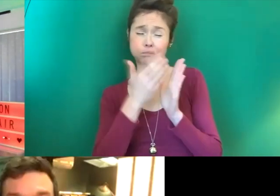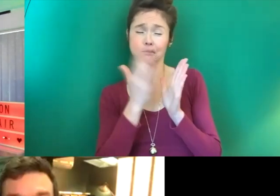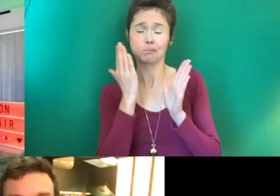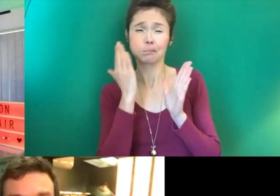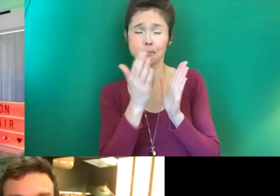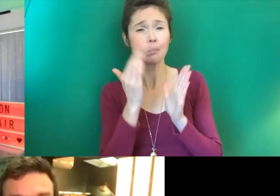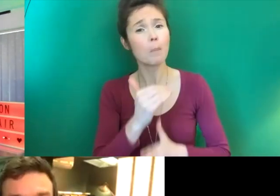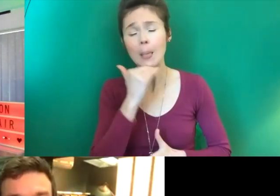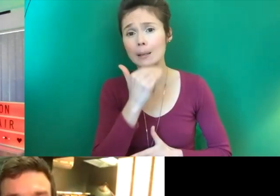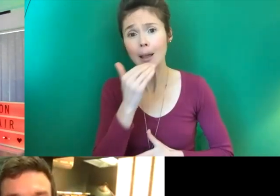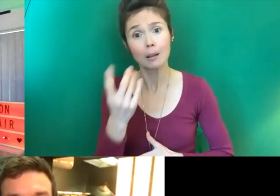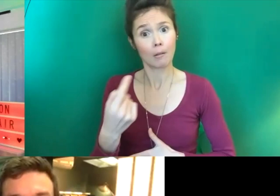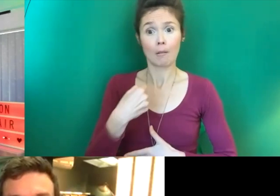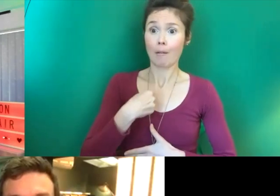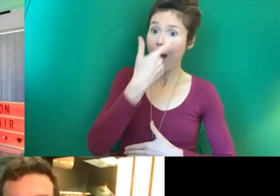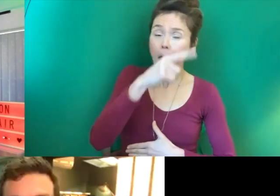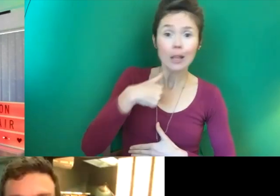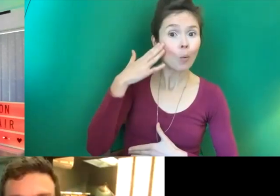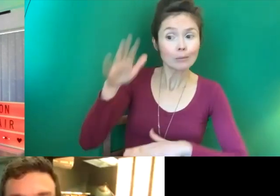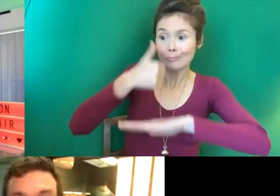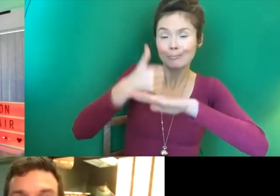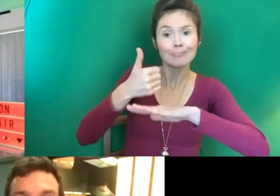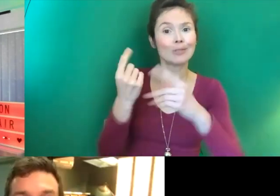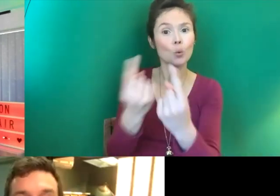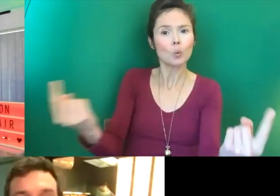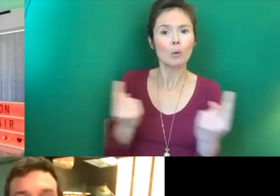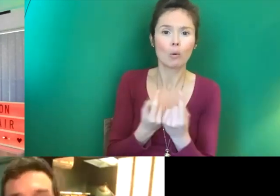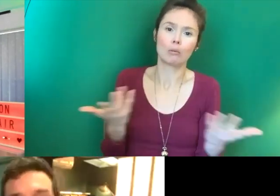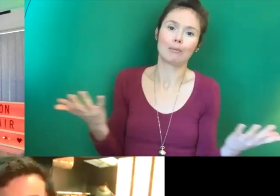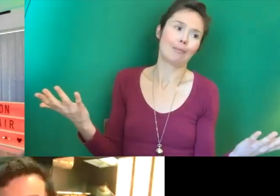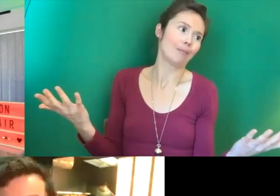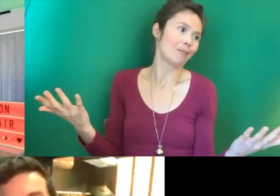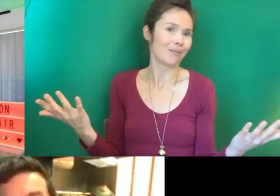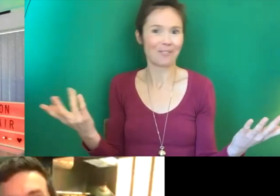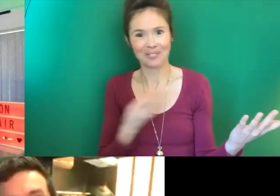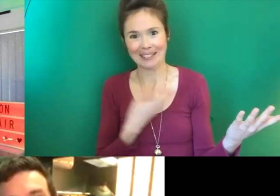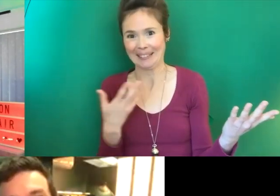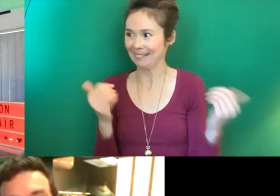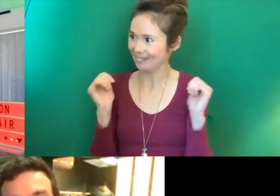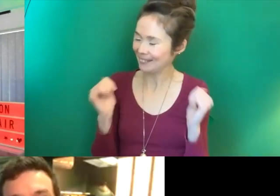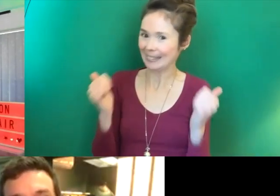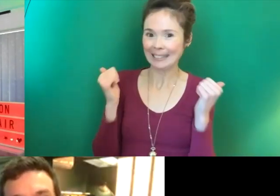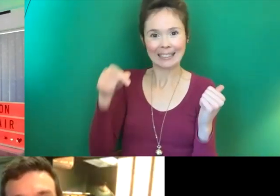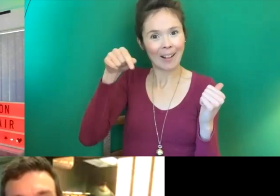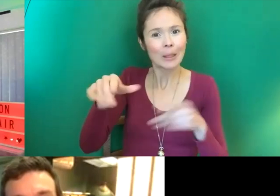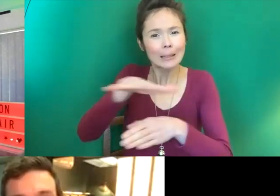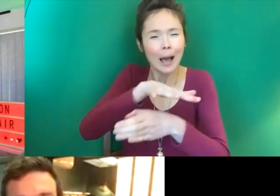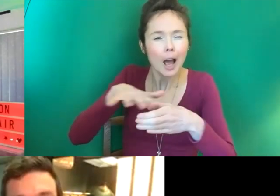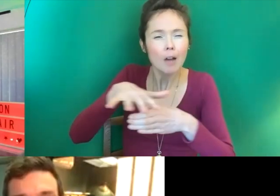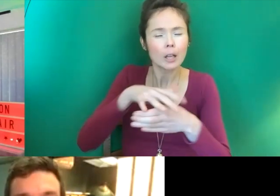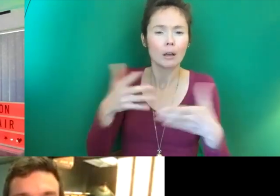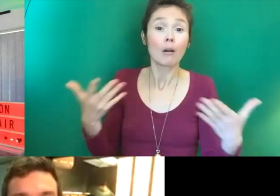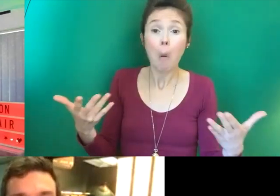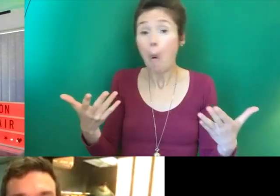starting point, I was very, very fortunate that the studio I was building was in a place that was already